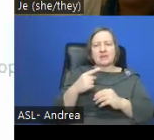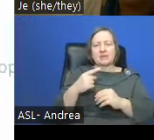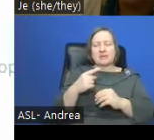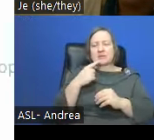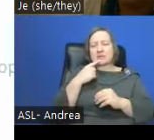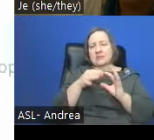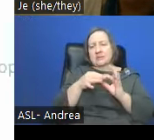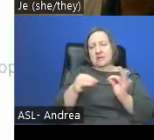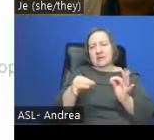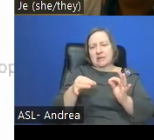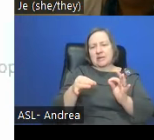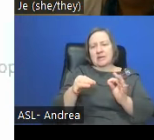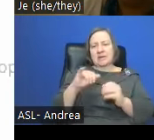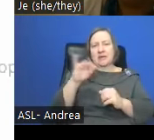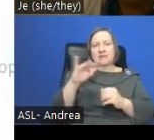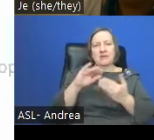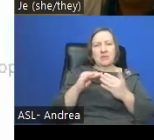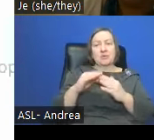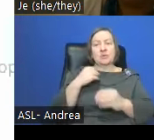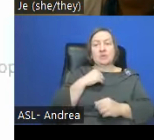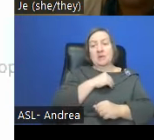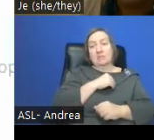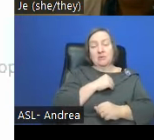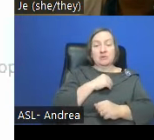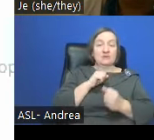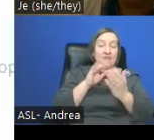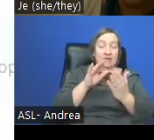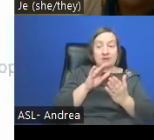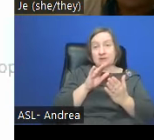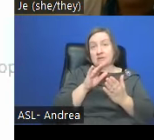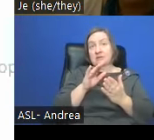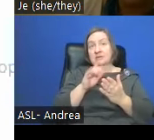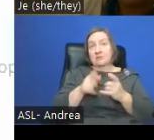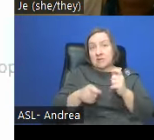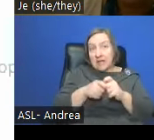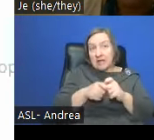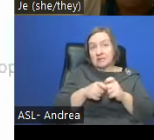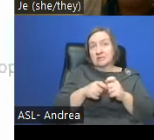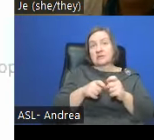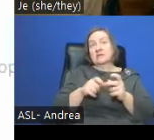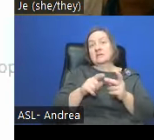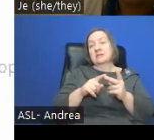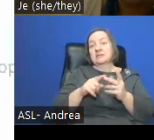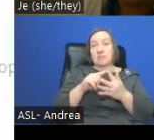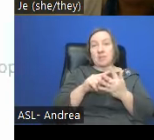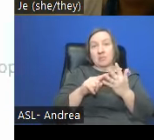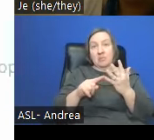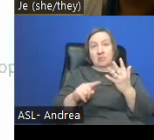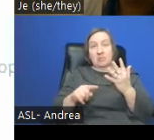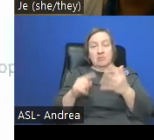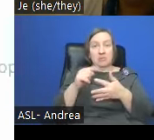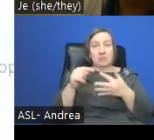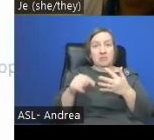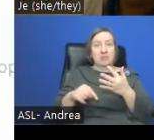saying like, if community members, face retaliation, intimidation, coercion, adverse action for